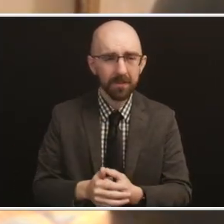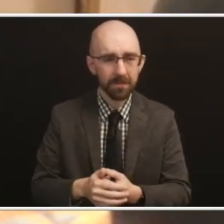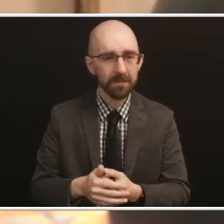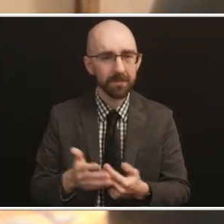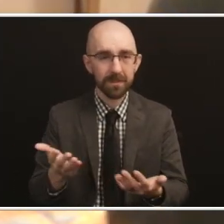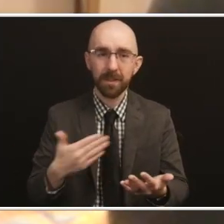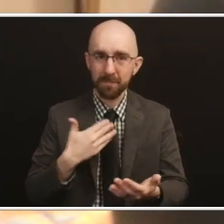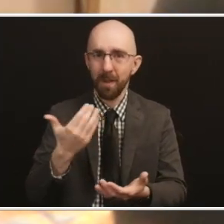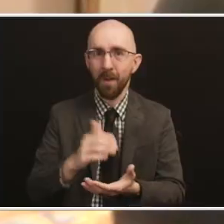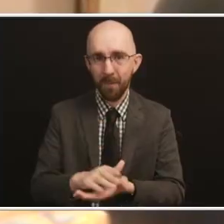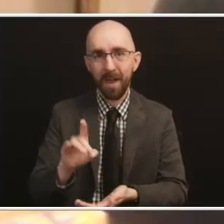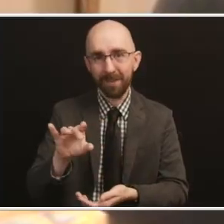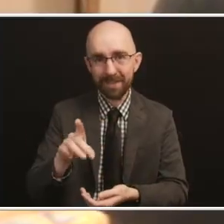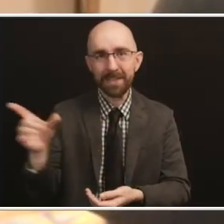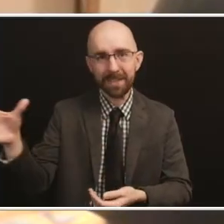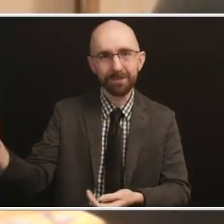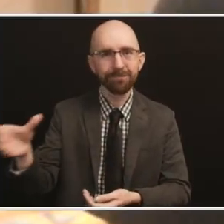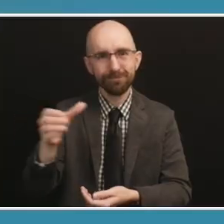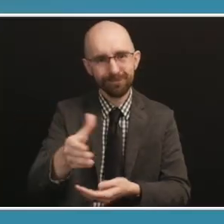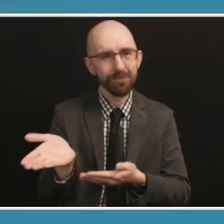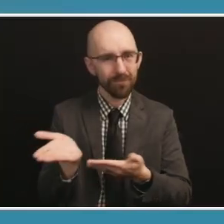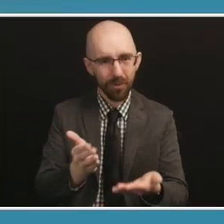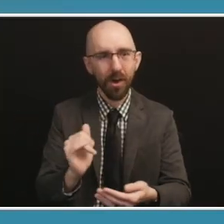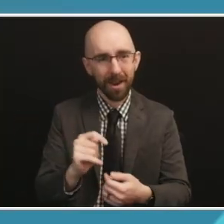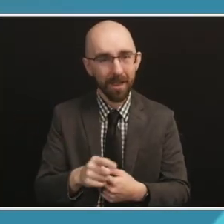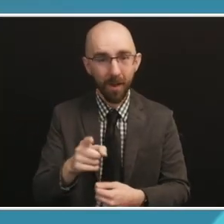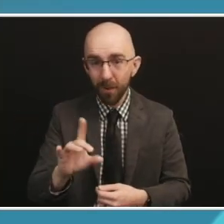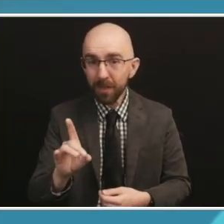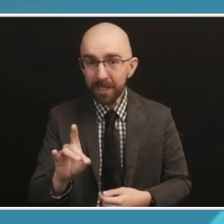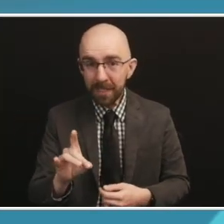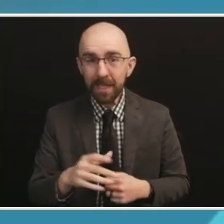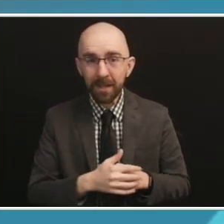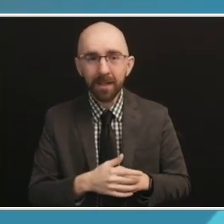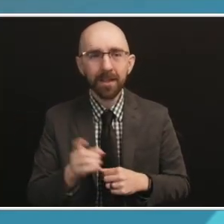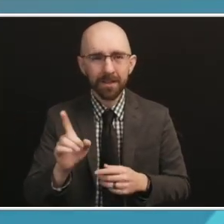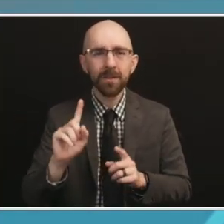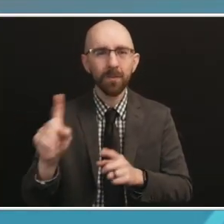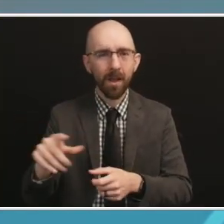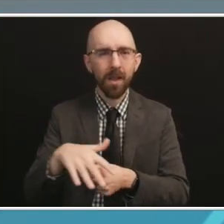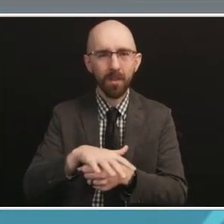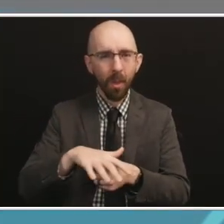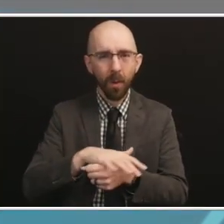My wife did. Went You to did? Mark's house and got some and brought it back in.